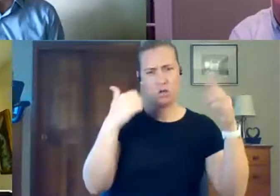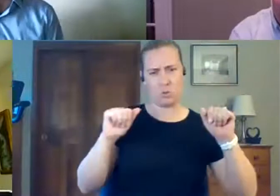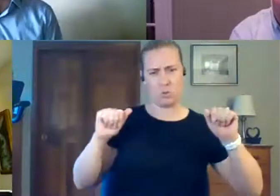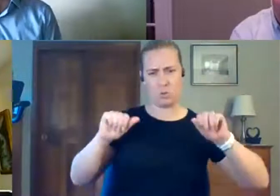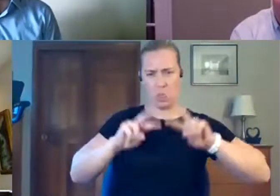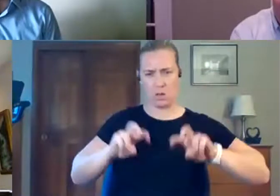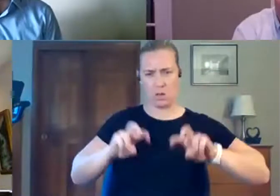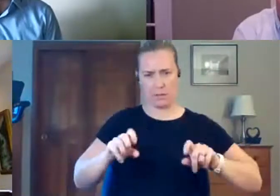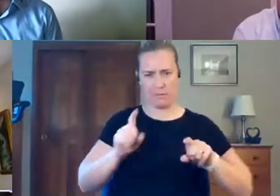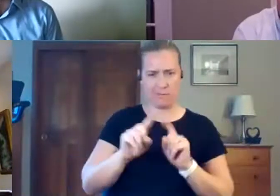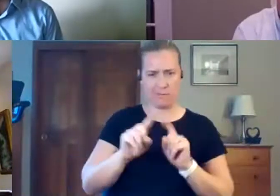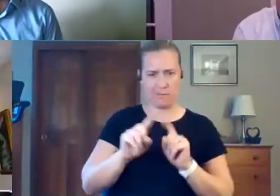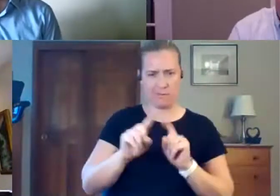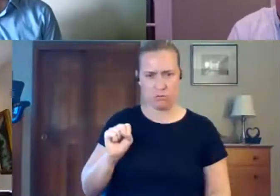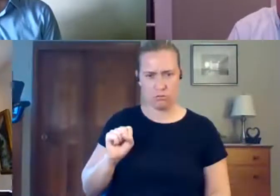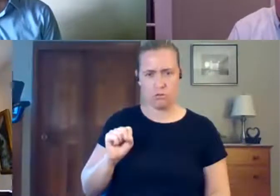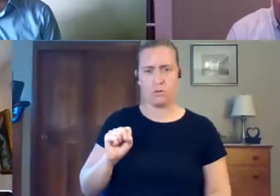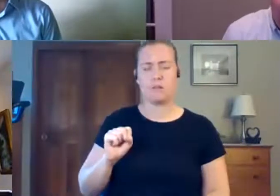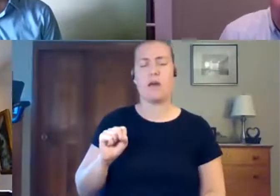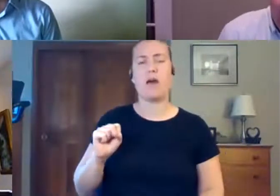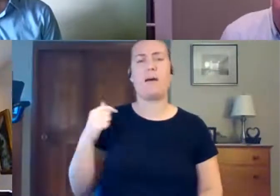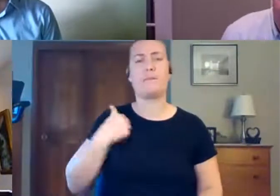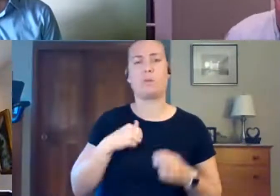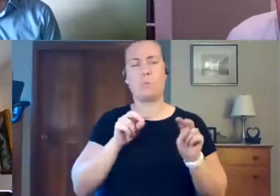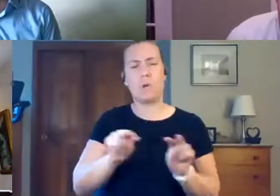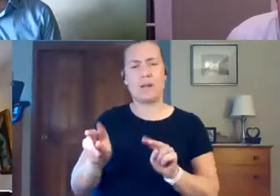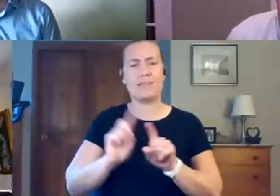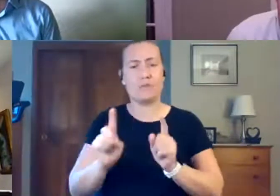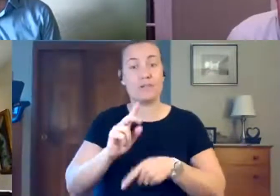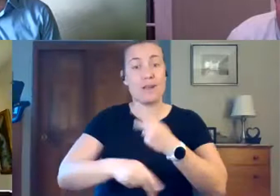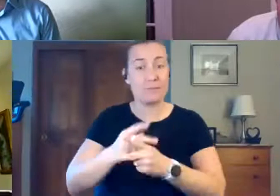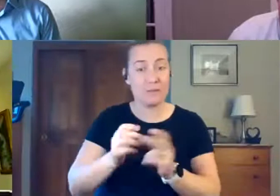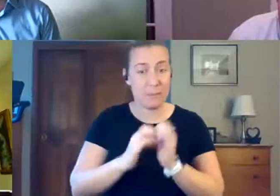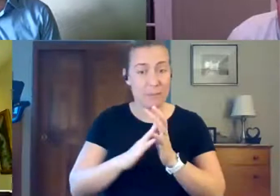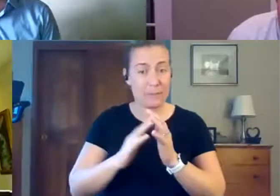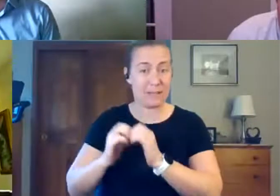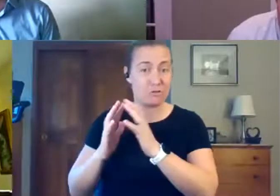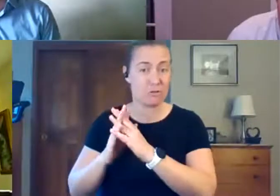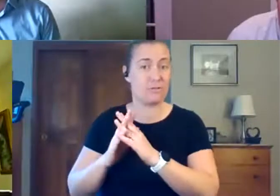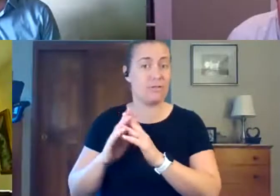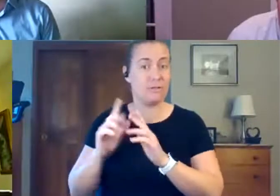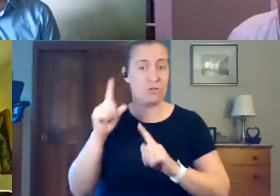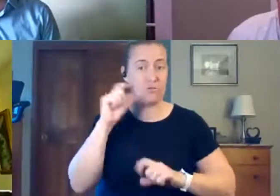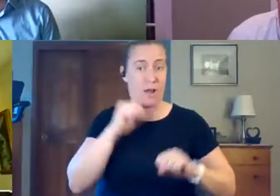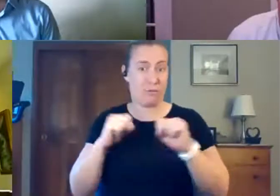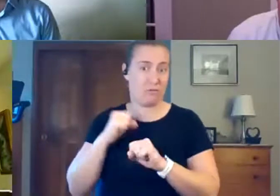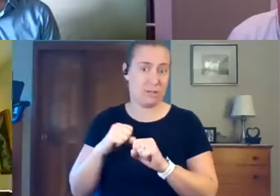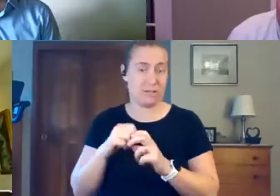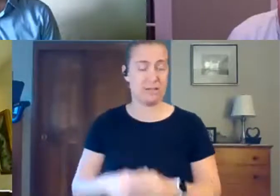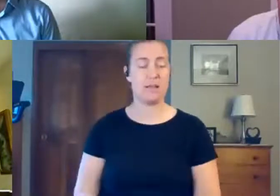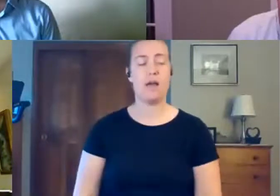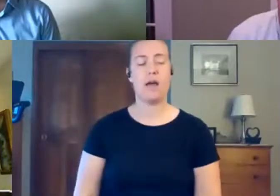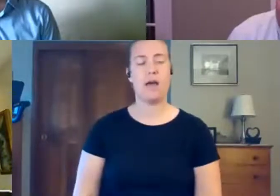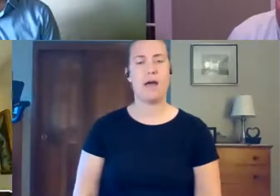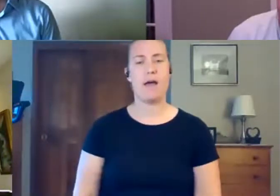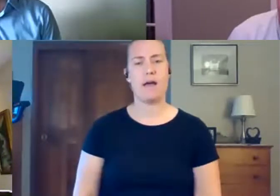by Jennifer Lehman in implementation science where we look at different types of implementation strategies in that respect. I